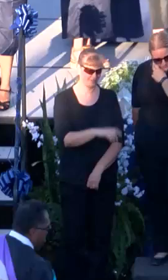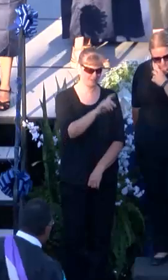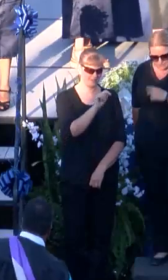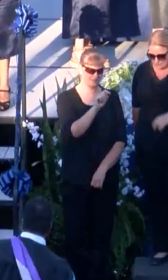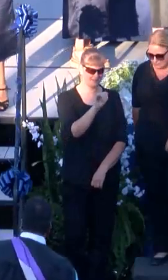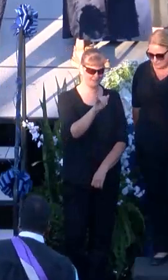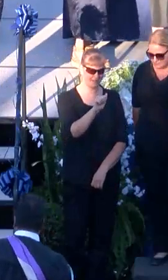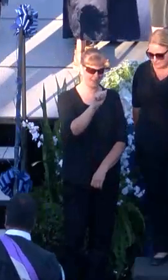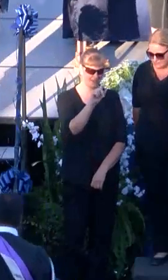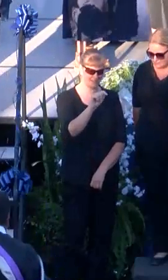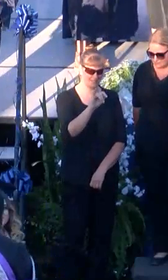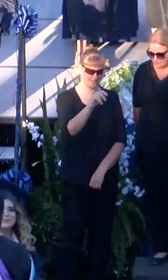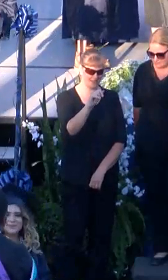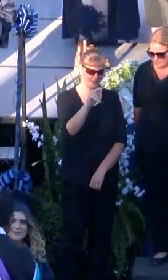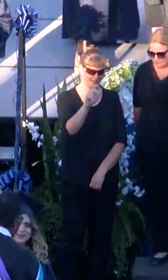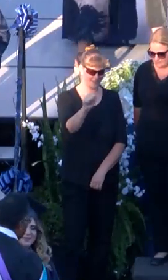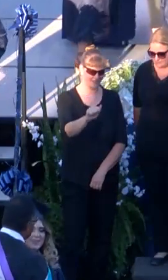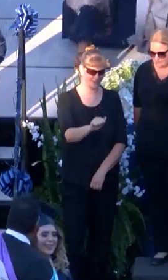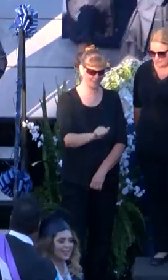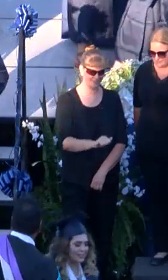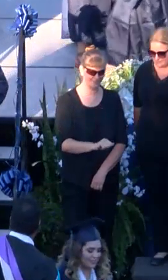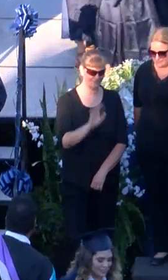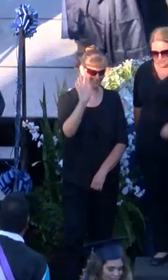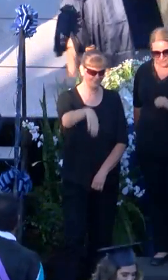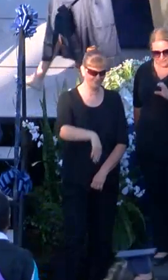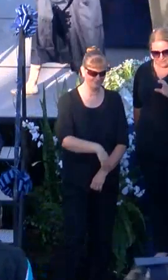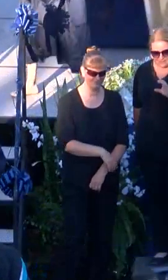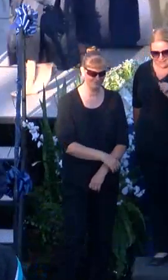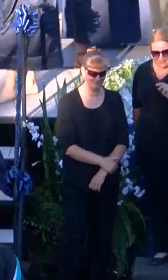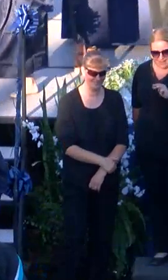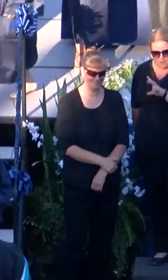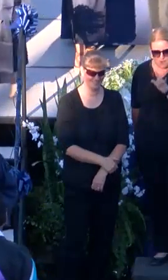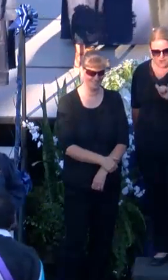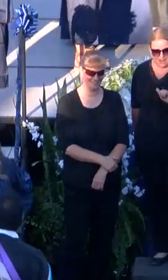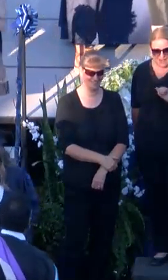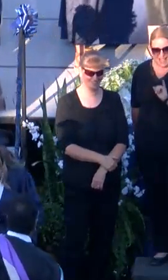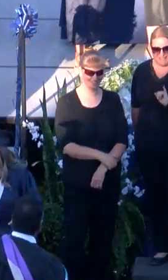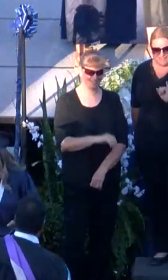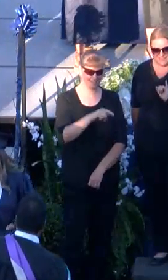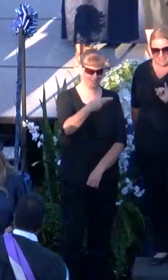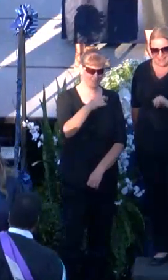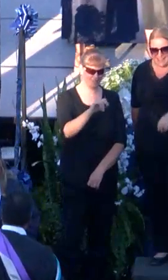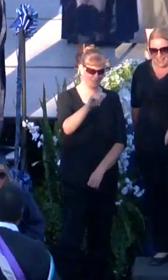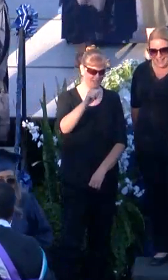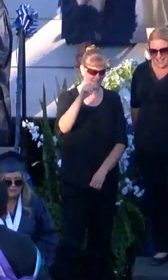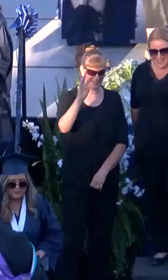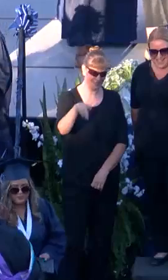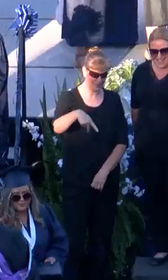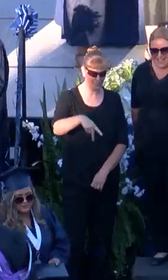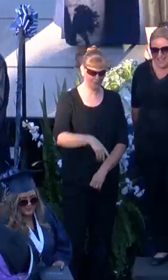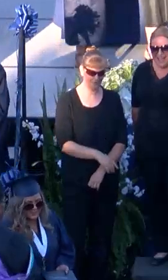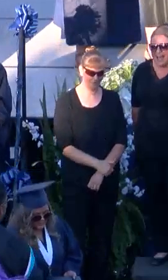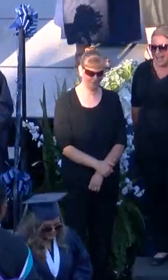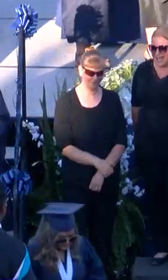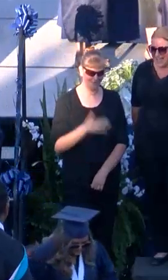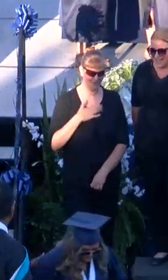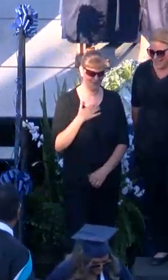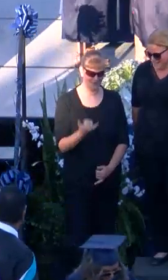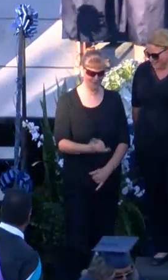Tatiana Levinen. Camry Iverson. Lindsay